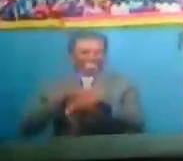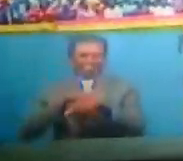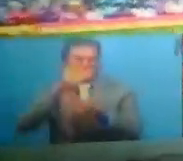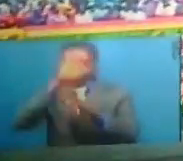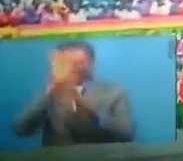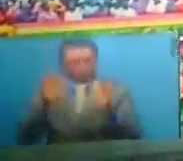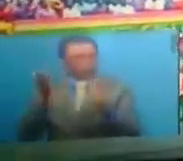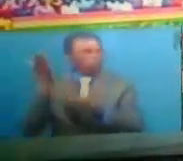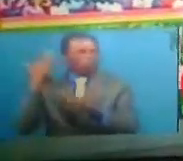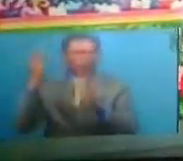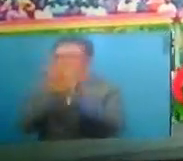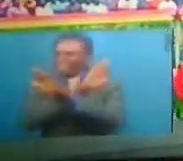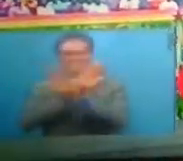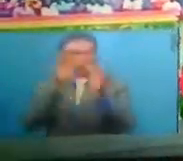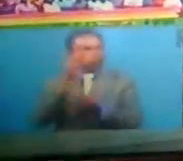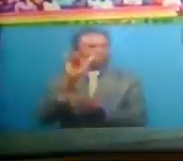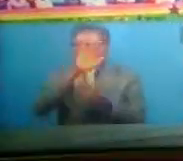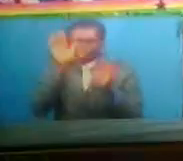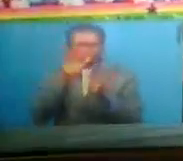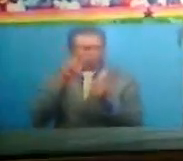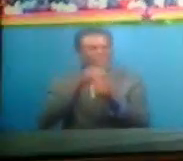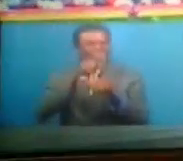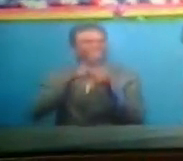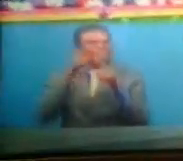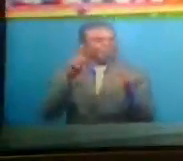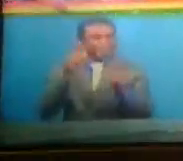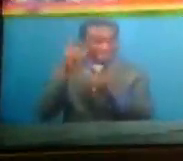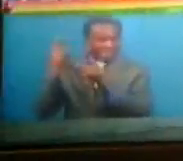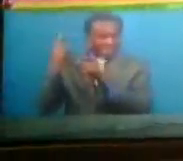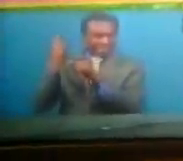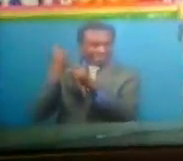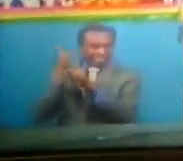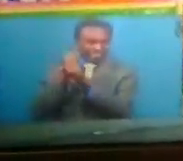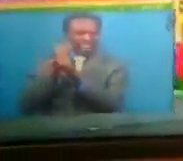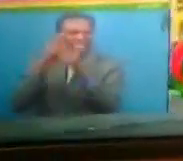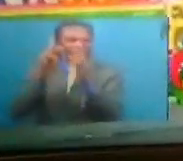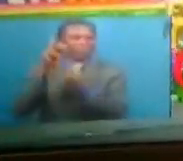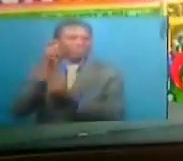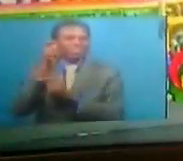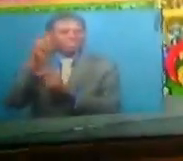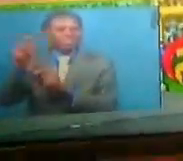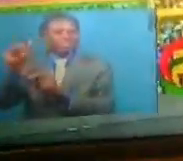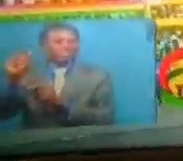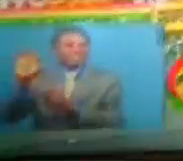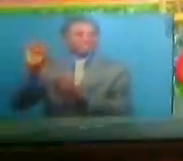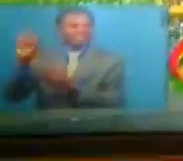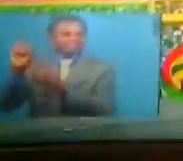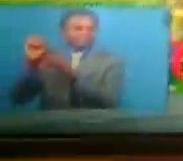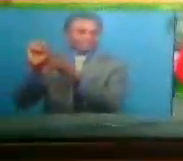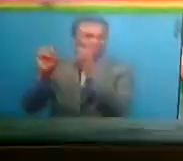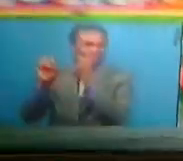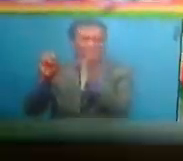regional capital, Kumasi. The first was in the northern regional capital of Tamale. Here in Kumasi, we're